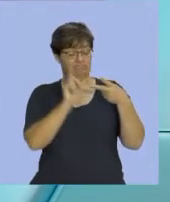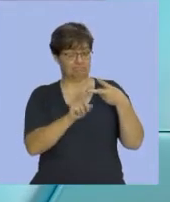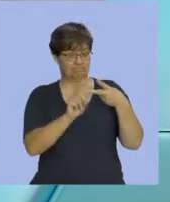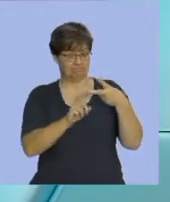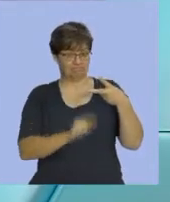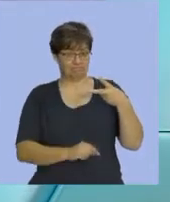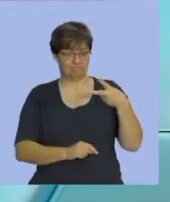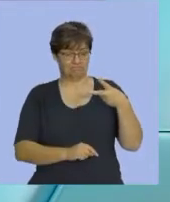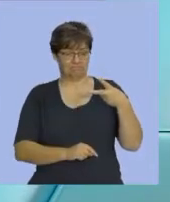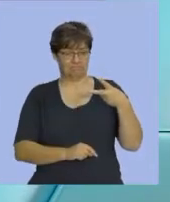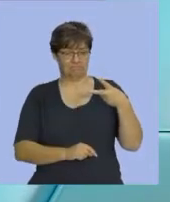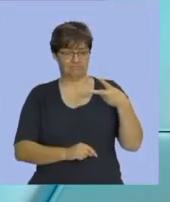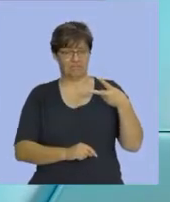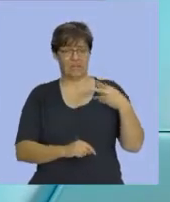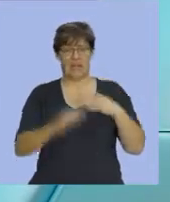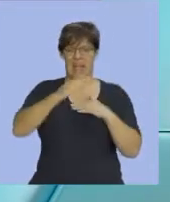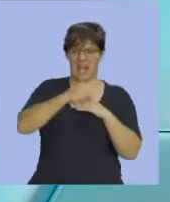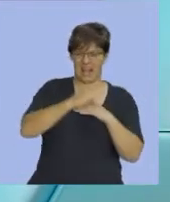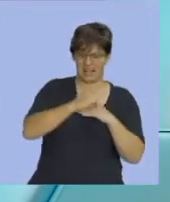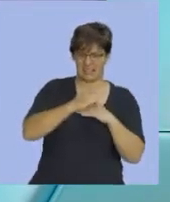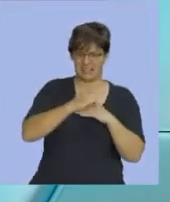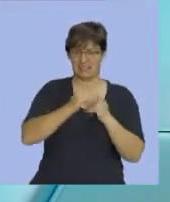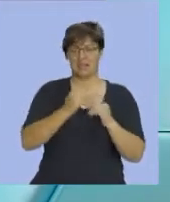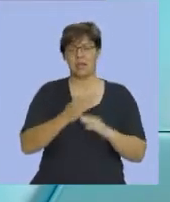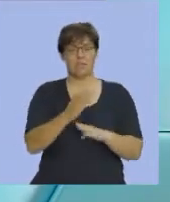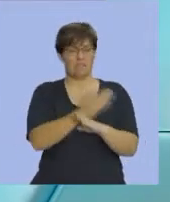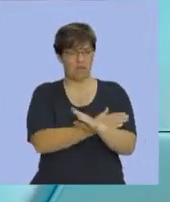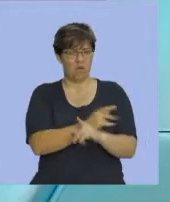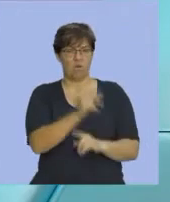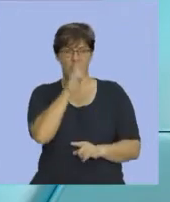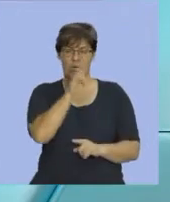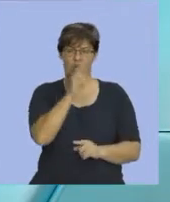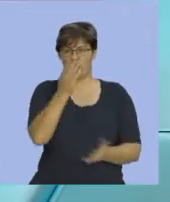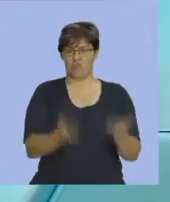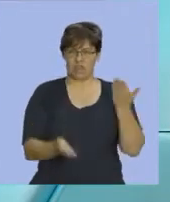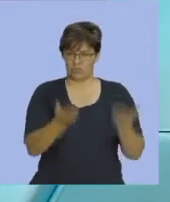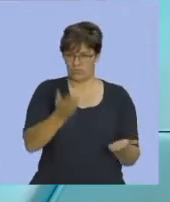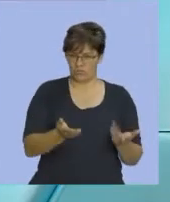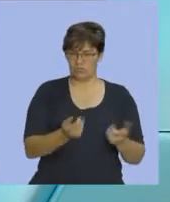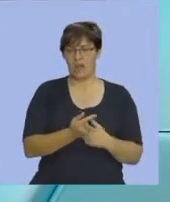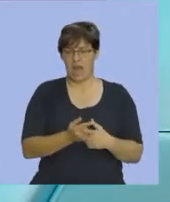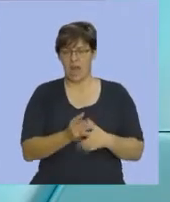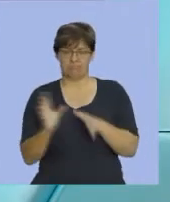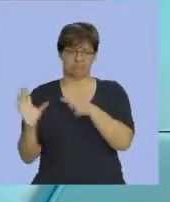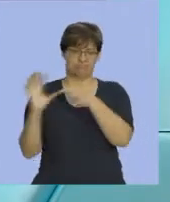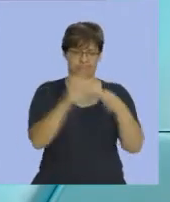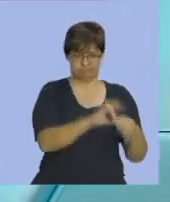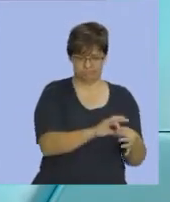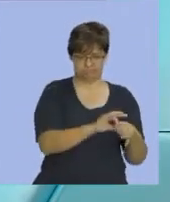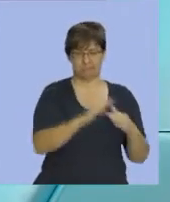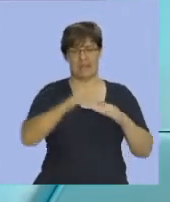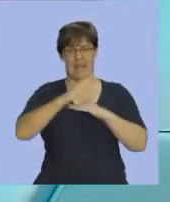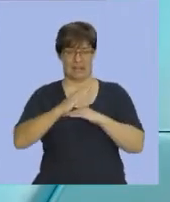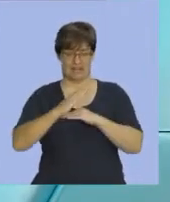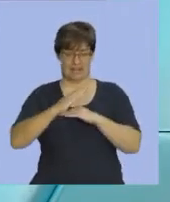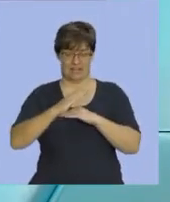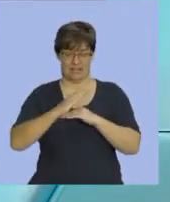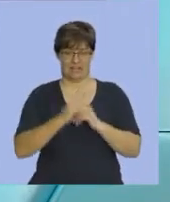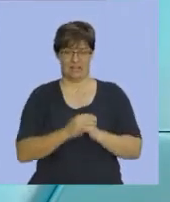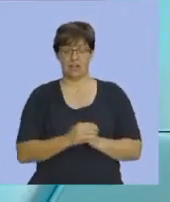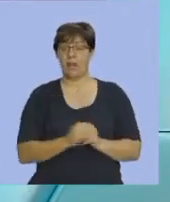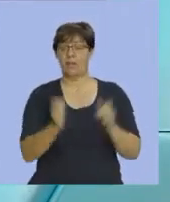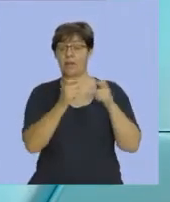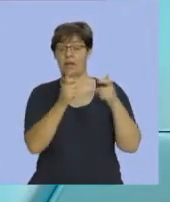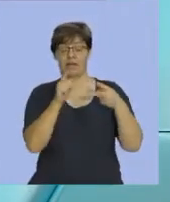on to look at some angles. Before that, we looked at ratios, and then we related them to angles. Remember our big